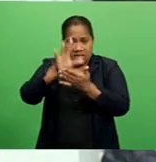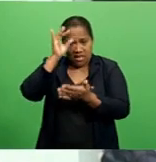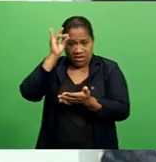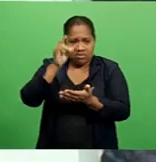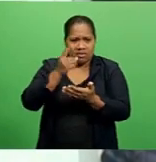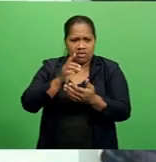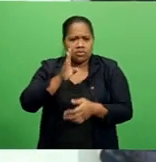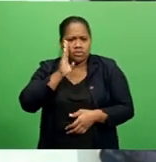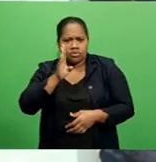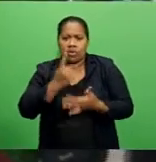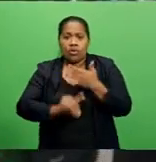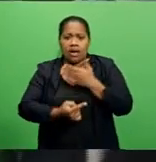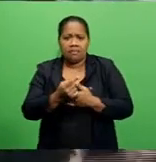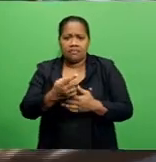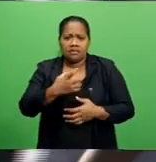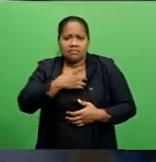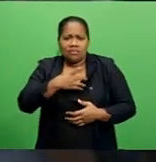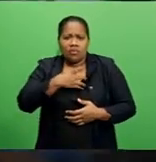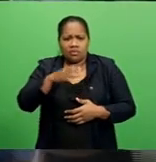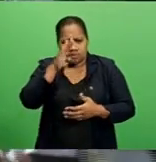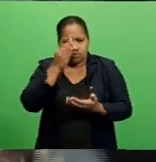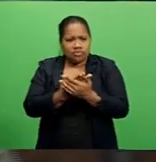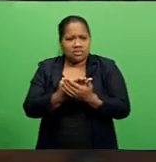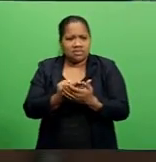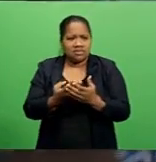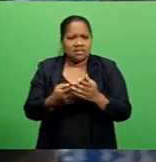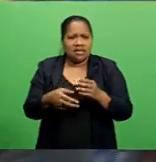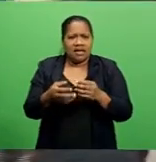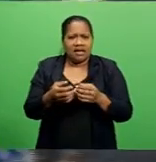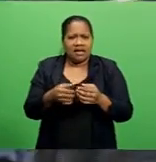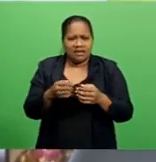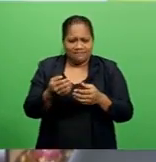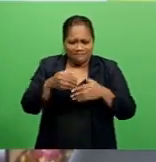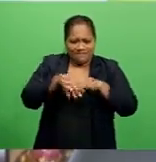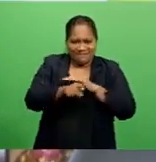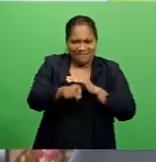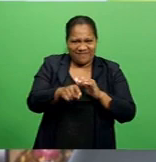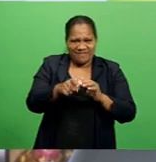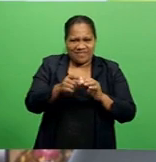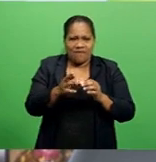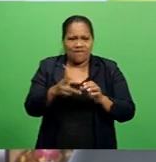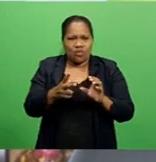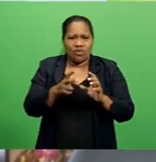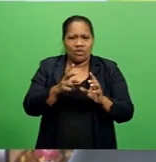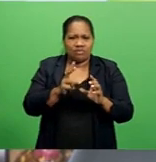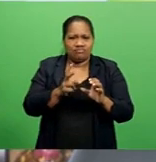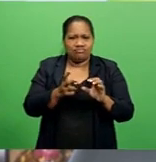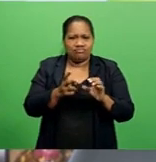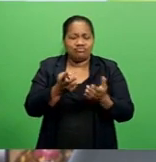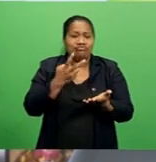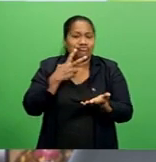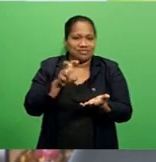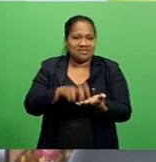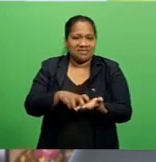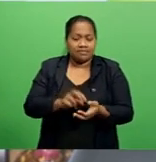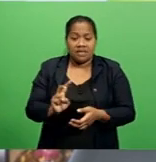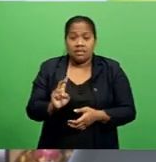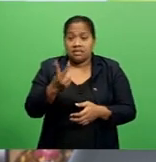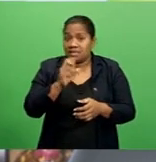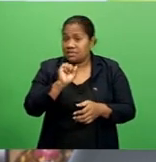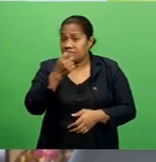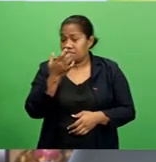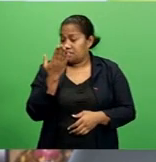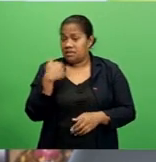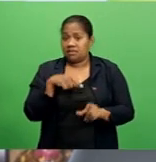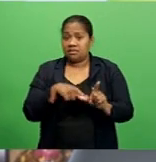increase in admissions in 2020. With respect to COVID, second semester last year, at the